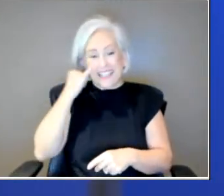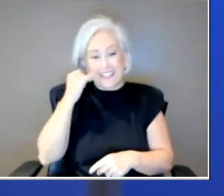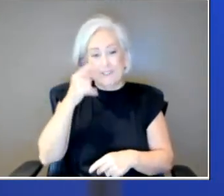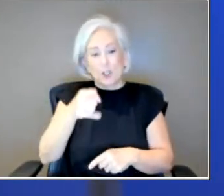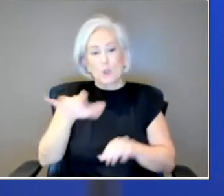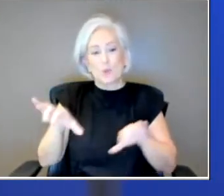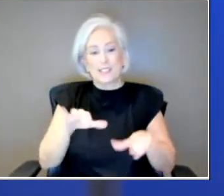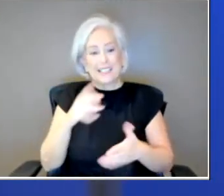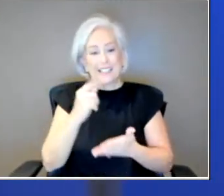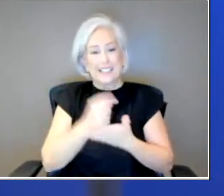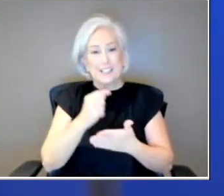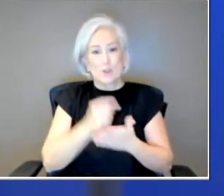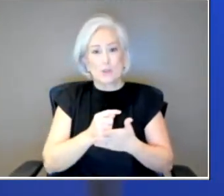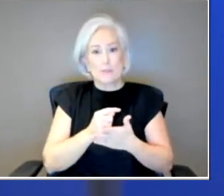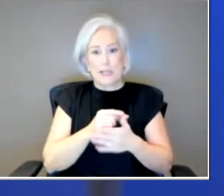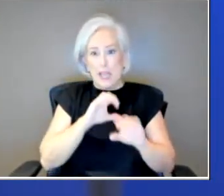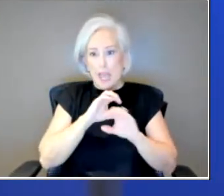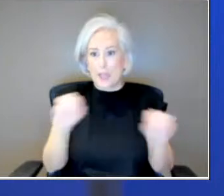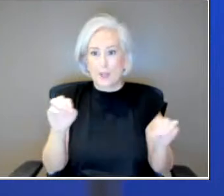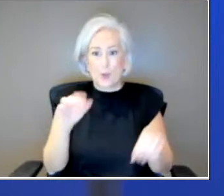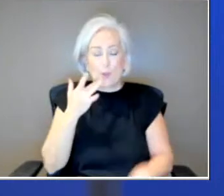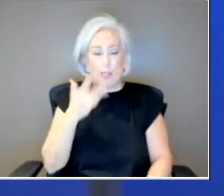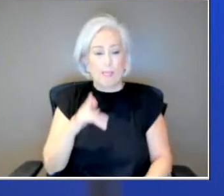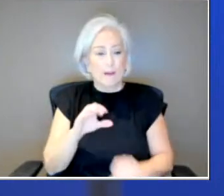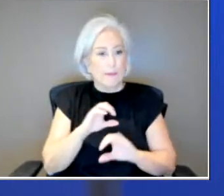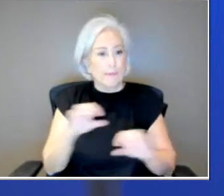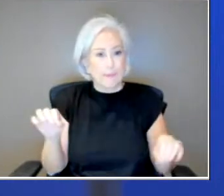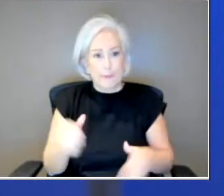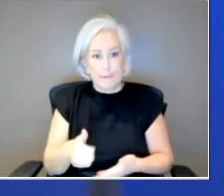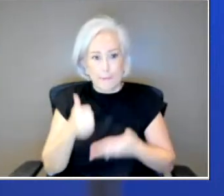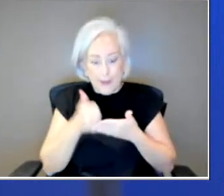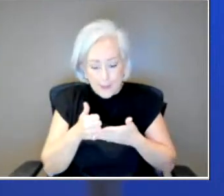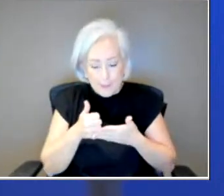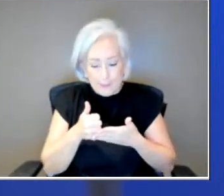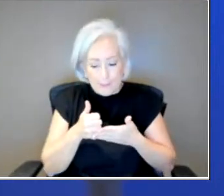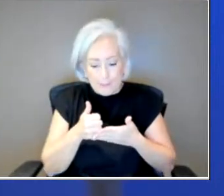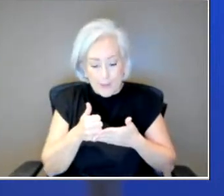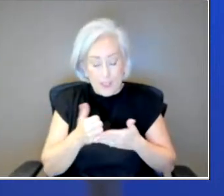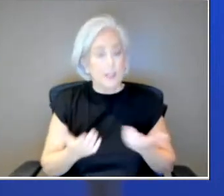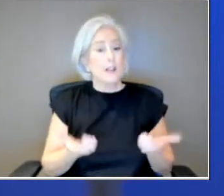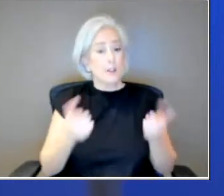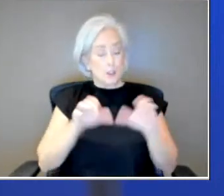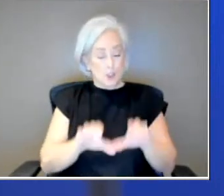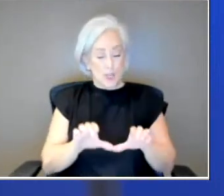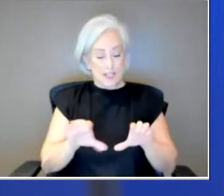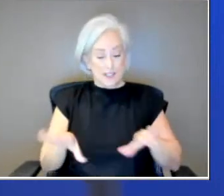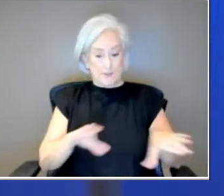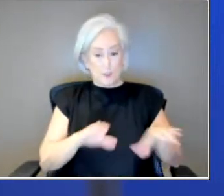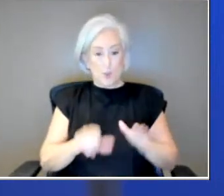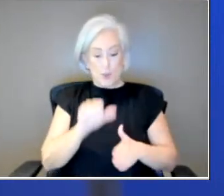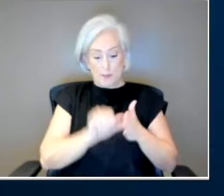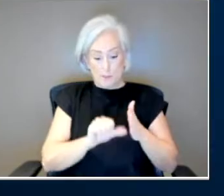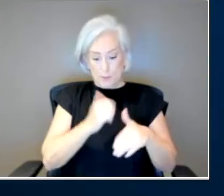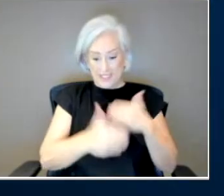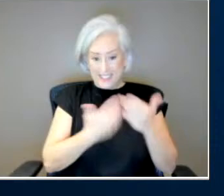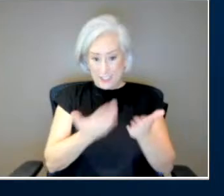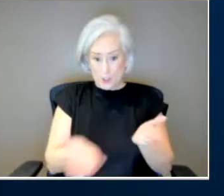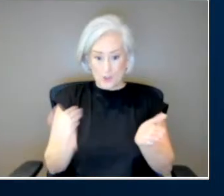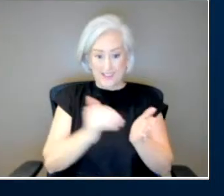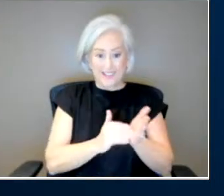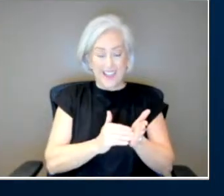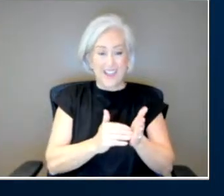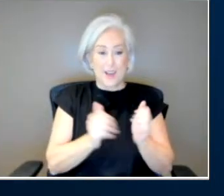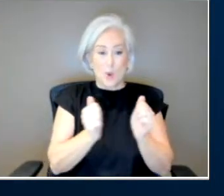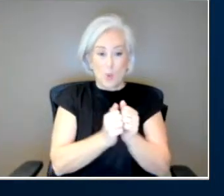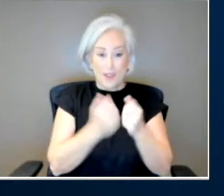never saw a response. The chances of going back in and doing it again and it having a different response, then probably not, doesn't make sense. Stu wants to know how new